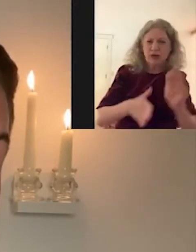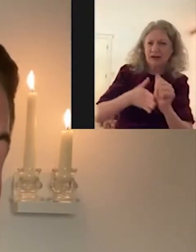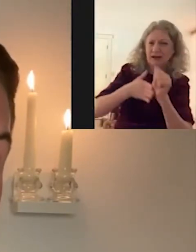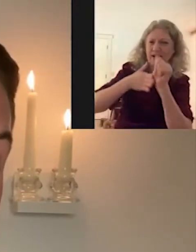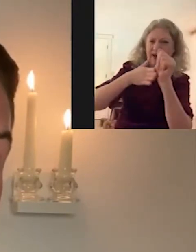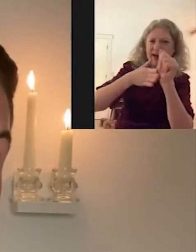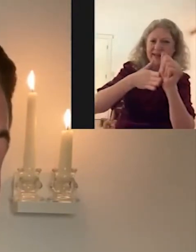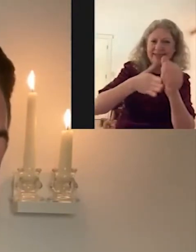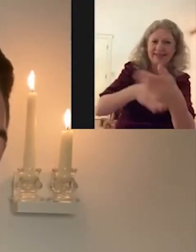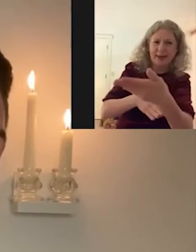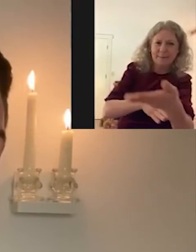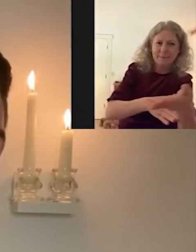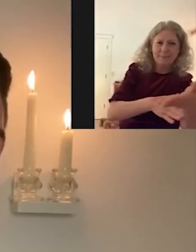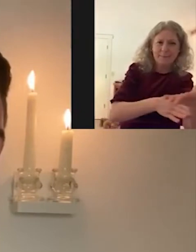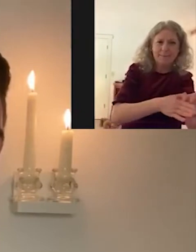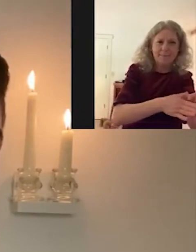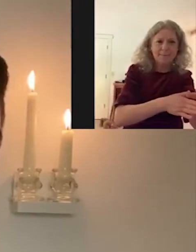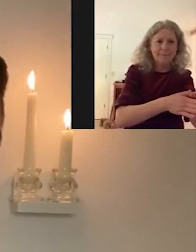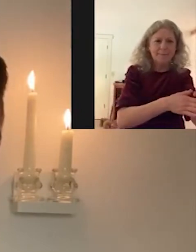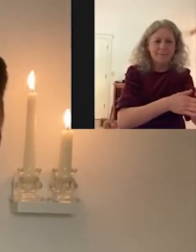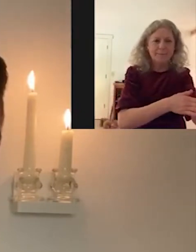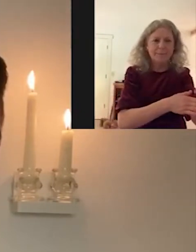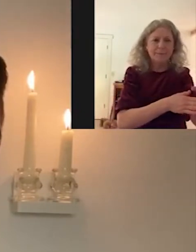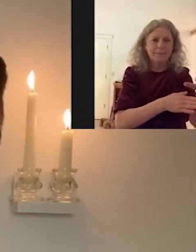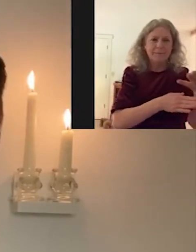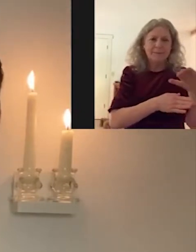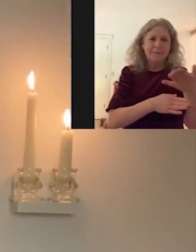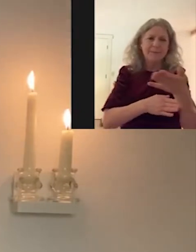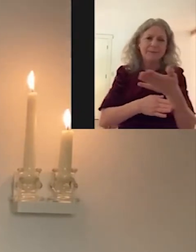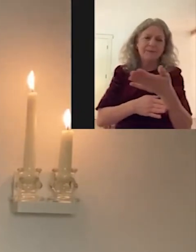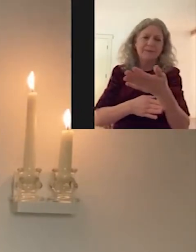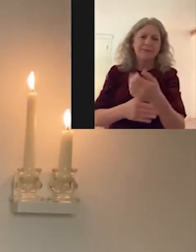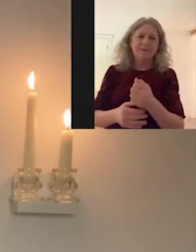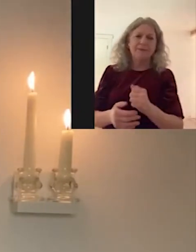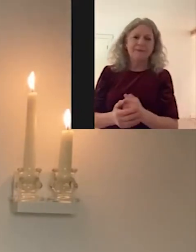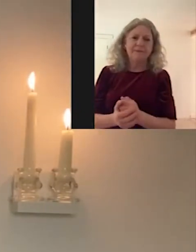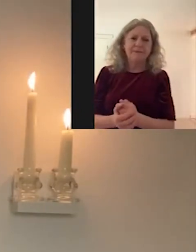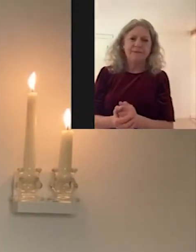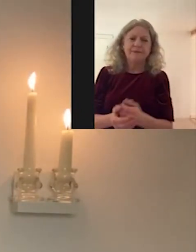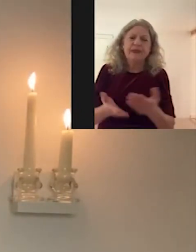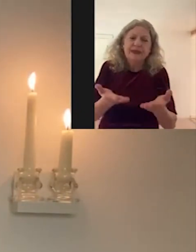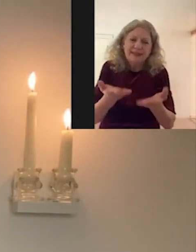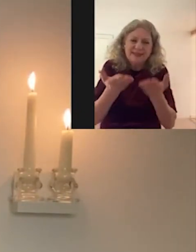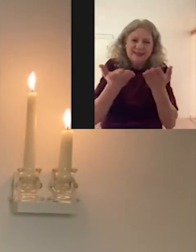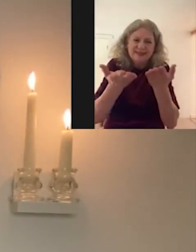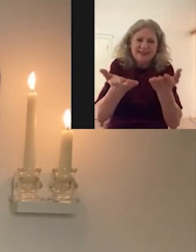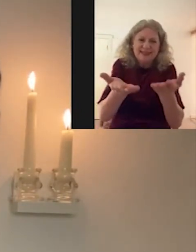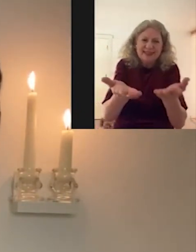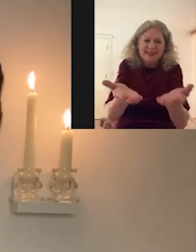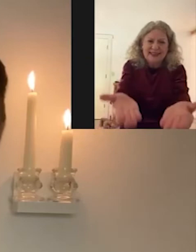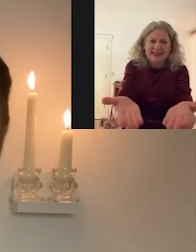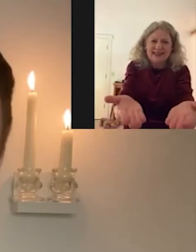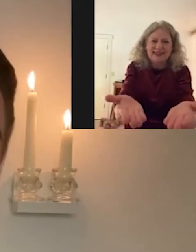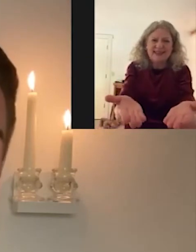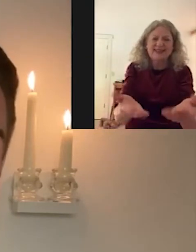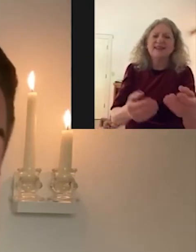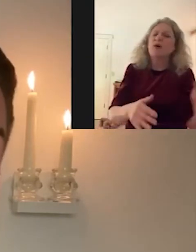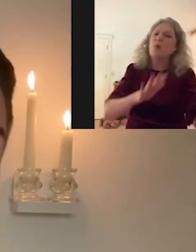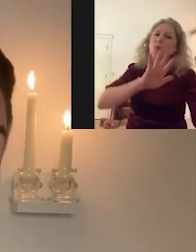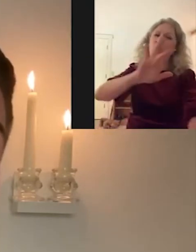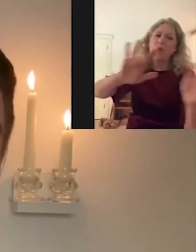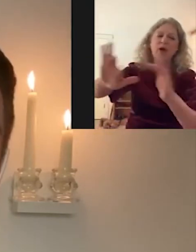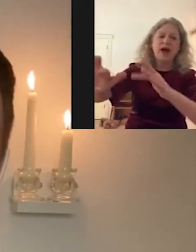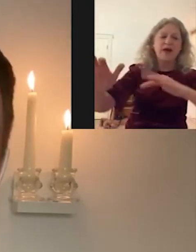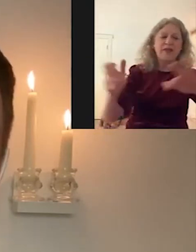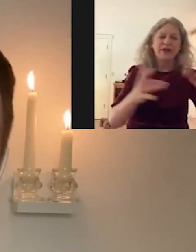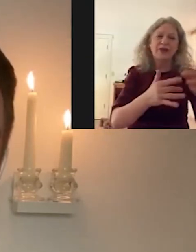God of mercy, hold us in love. Grant weather that nourishes service